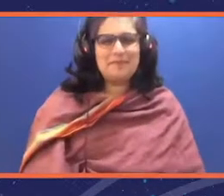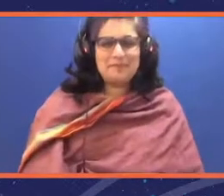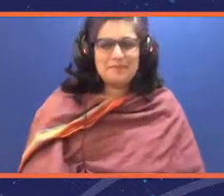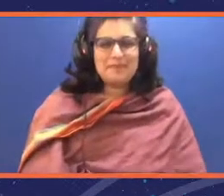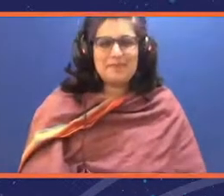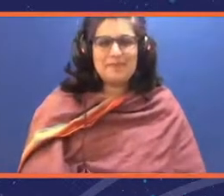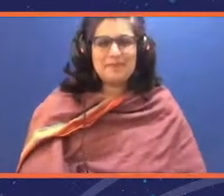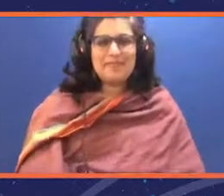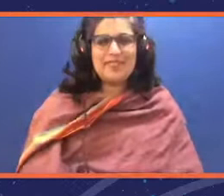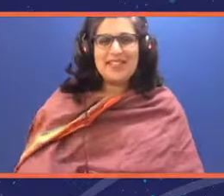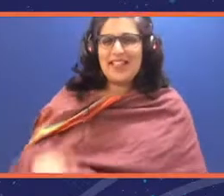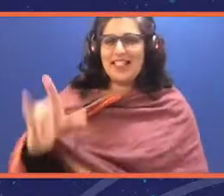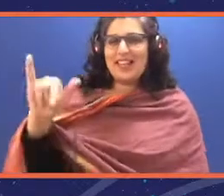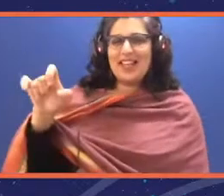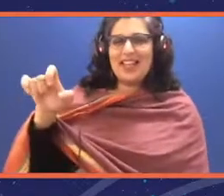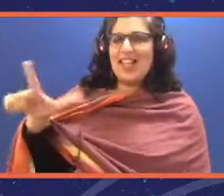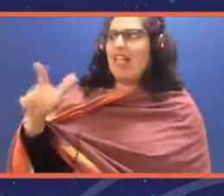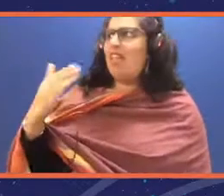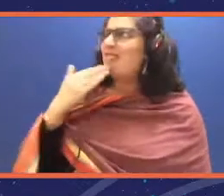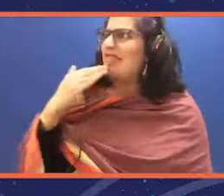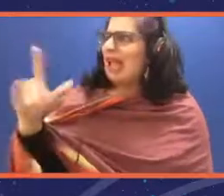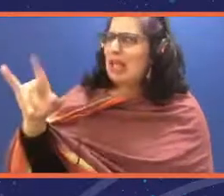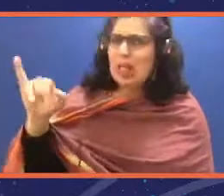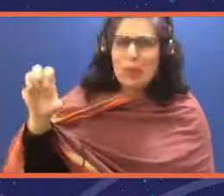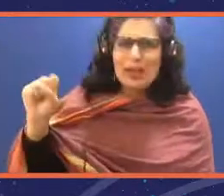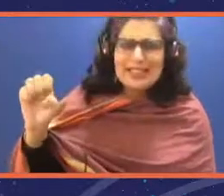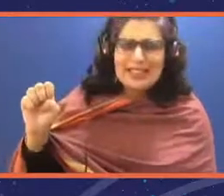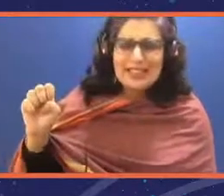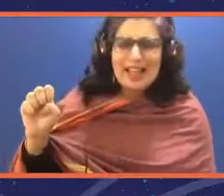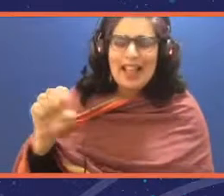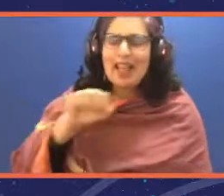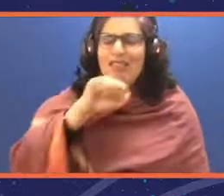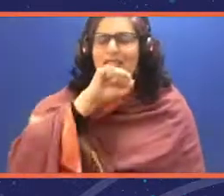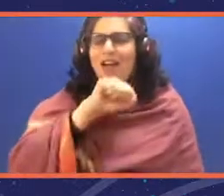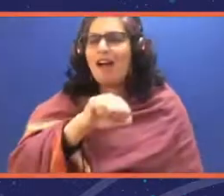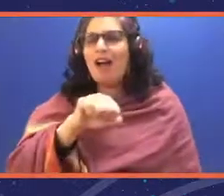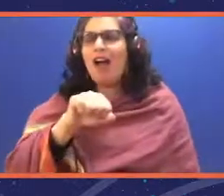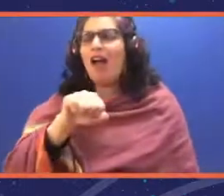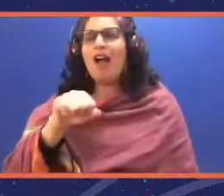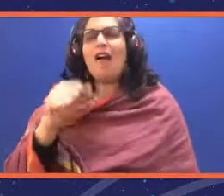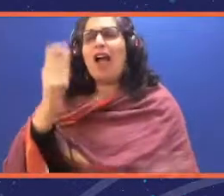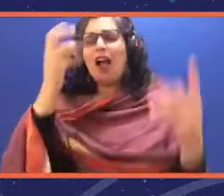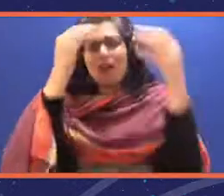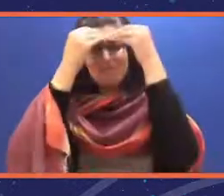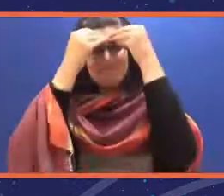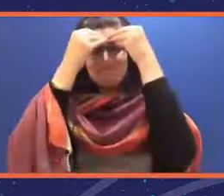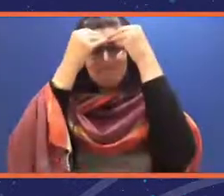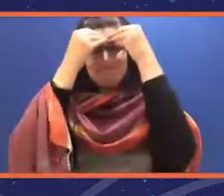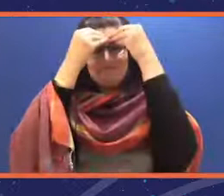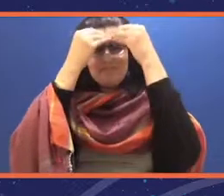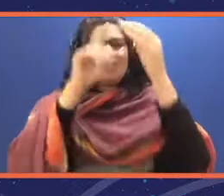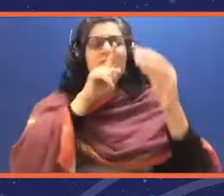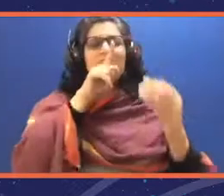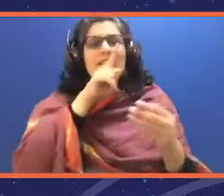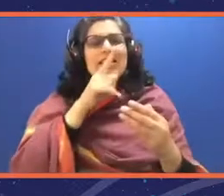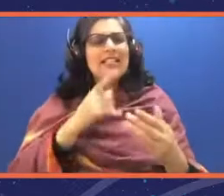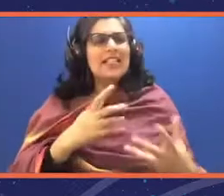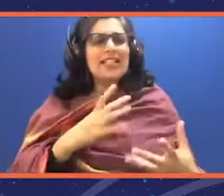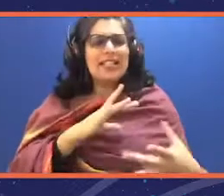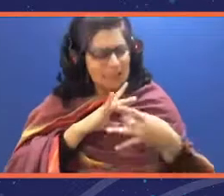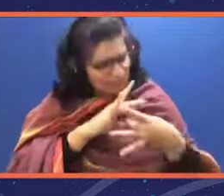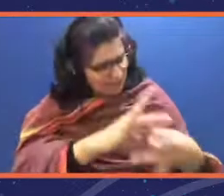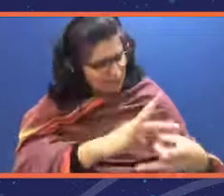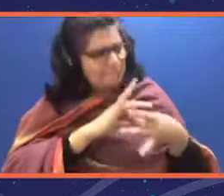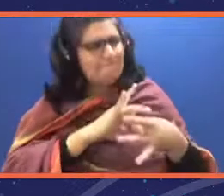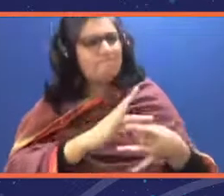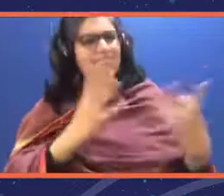Thank you so much, Louise. I just love how thoughtful you were and how all the elements kind of played and flow. We never